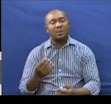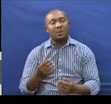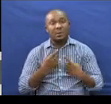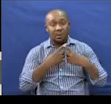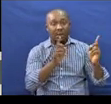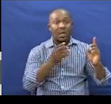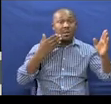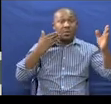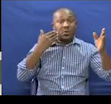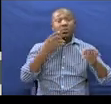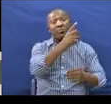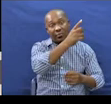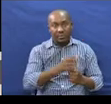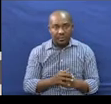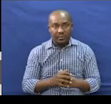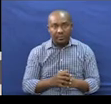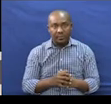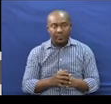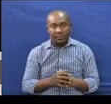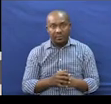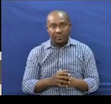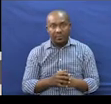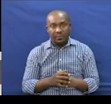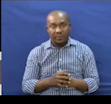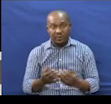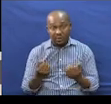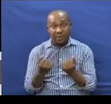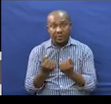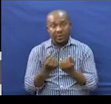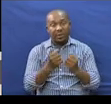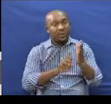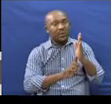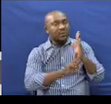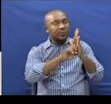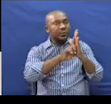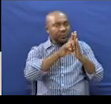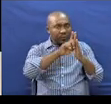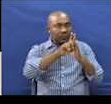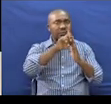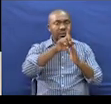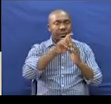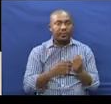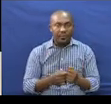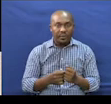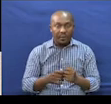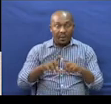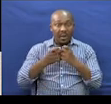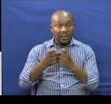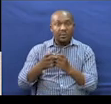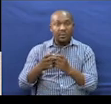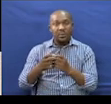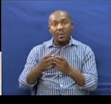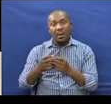etc., etc., facilitate or lead to the increase in the populations. But the vice versa is true. I